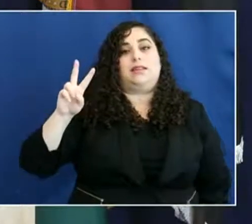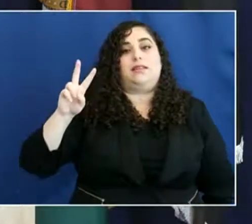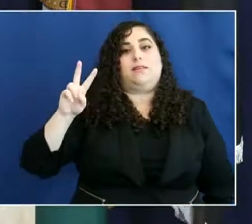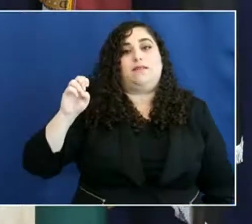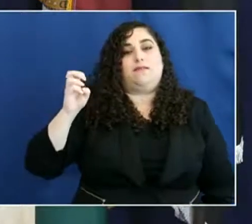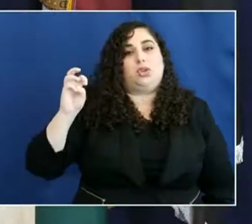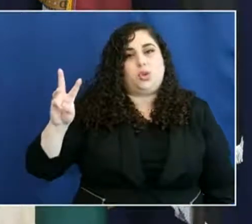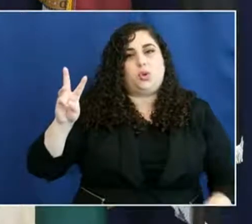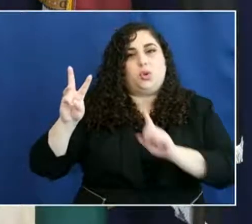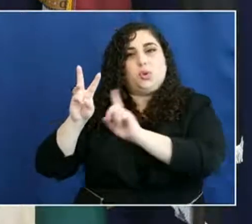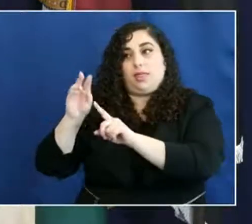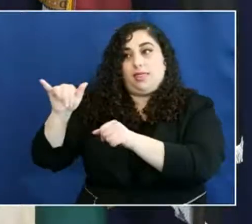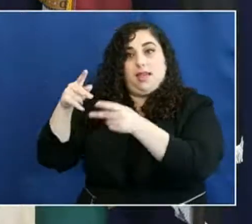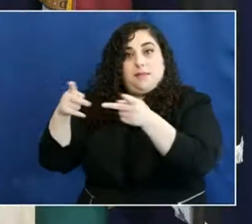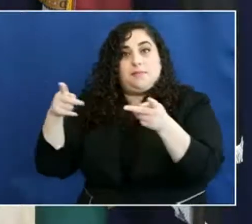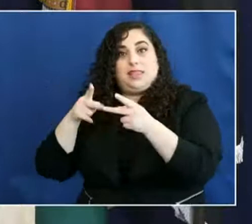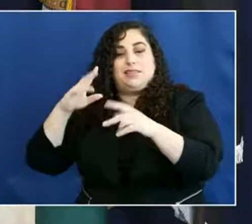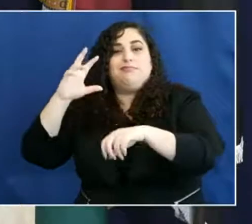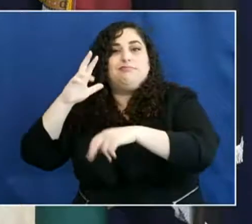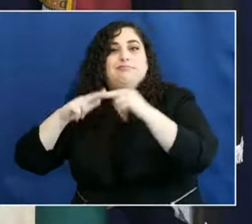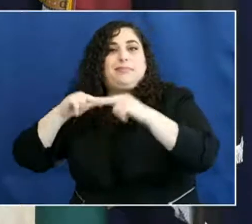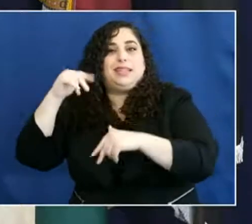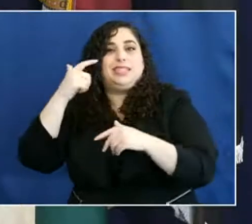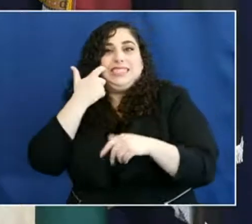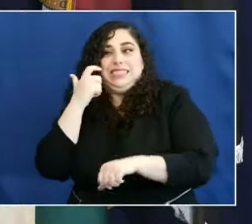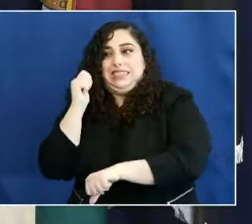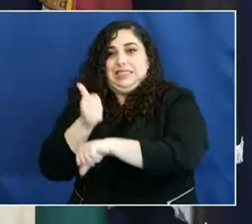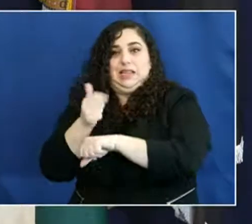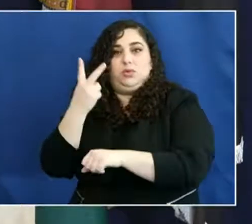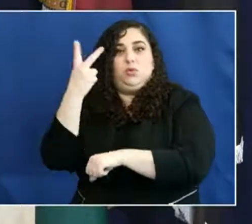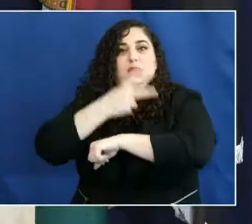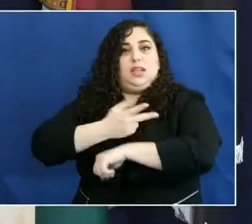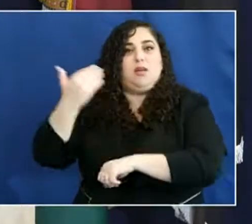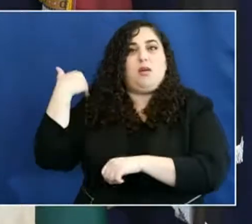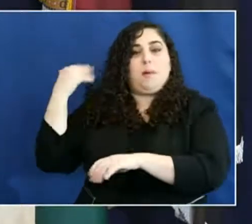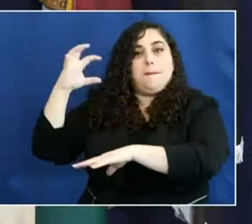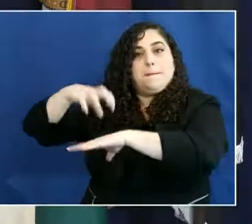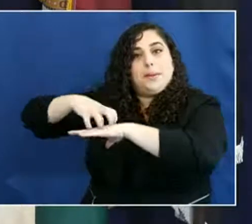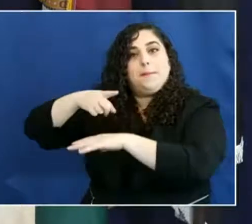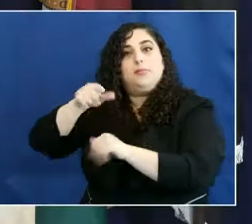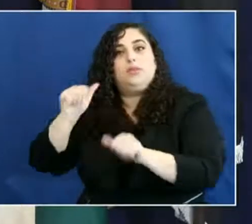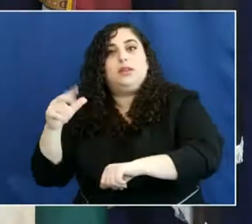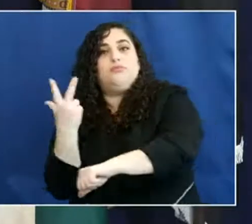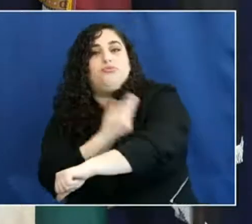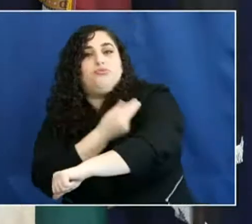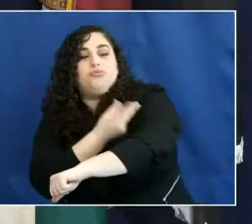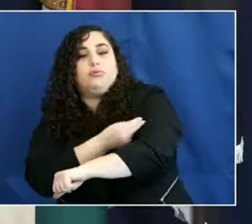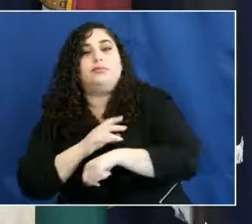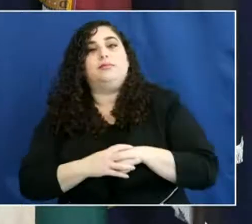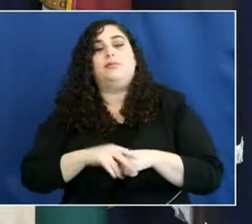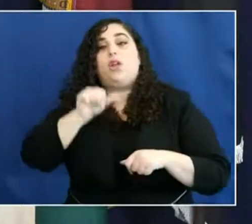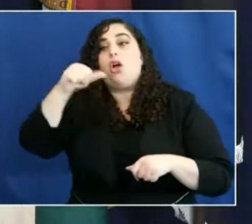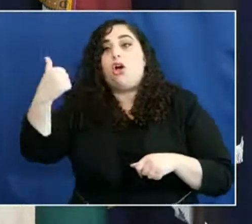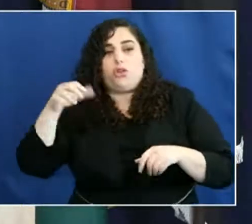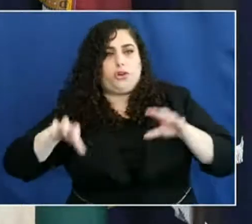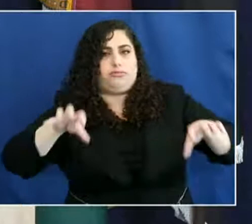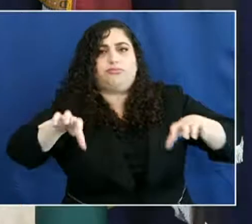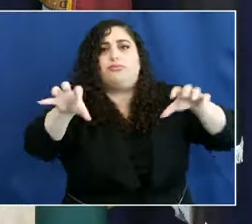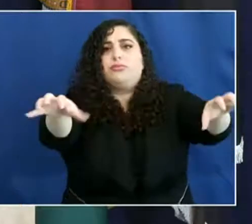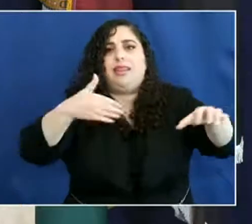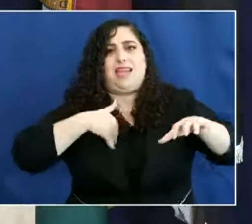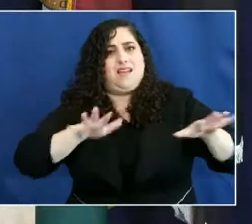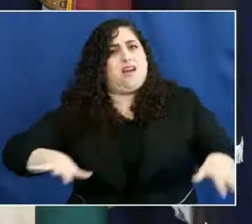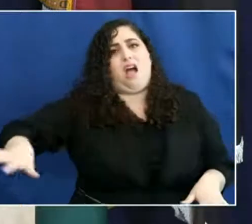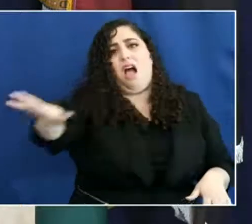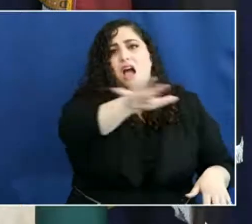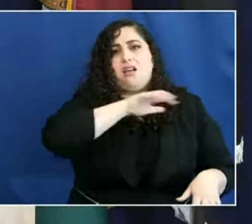explored other equity initiatives like the one that we did with the Sherman Heights Community Center. All of these are trusted locations for many